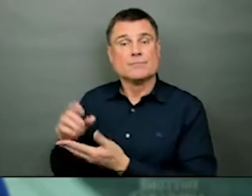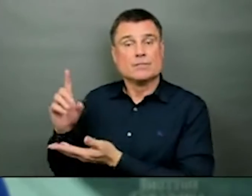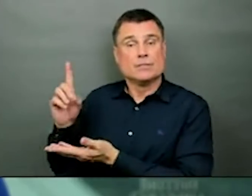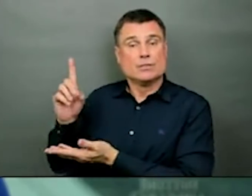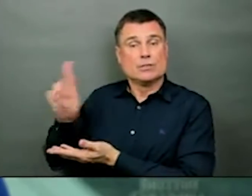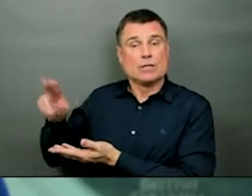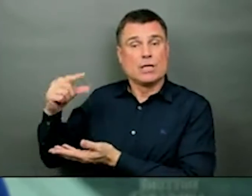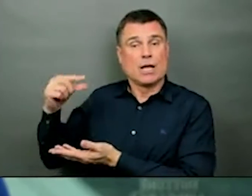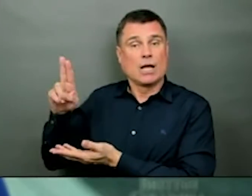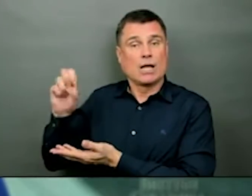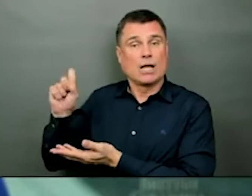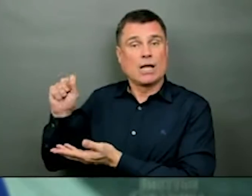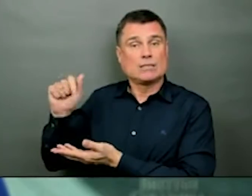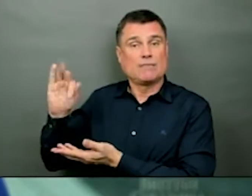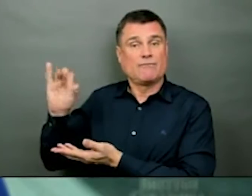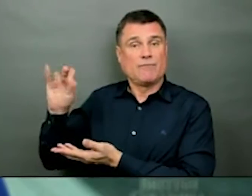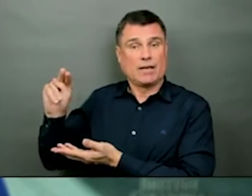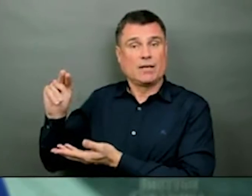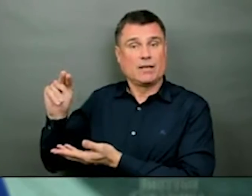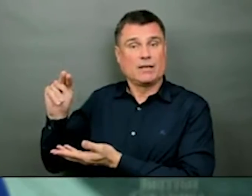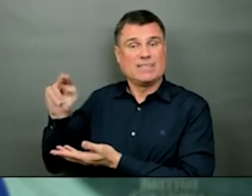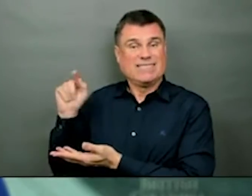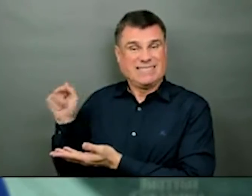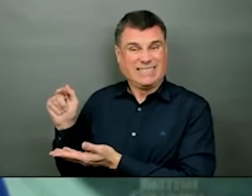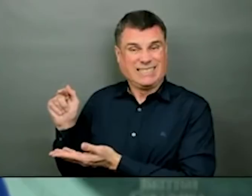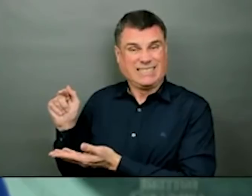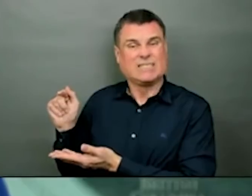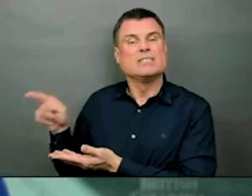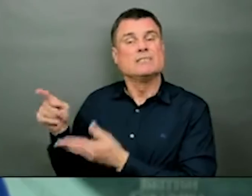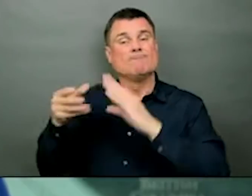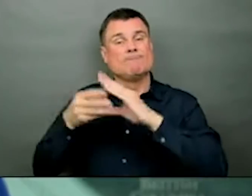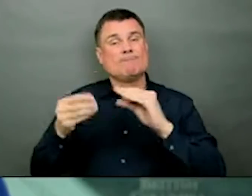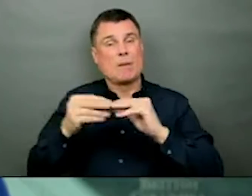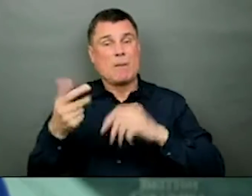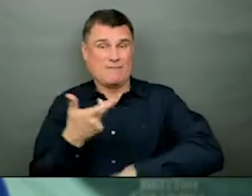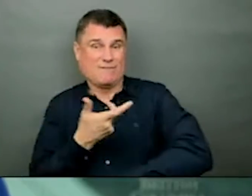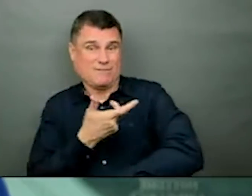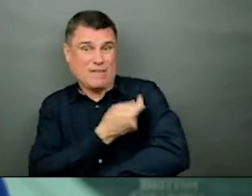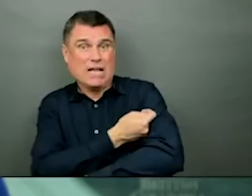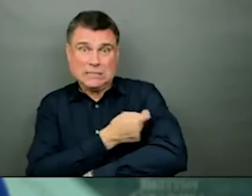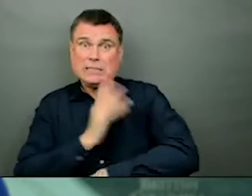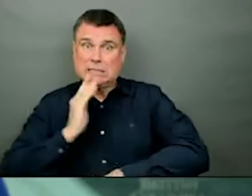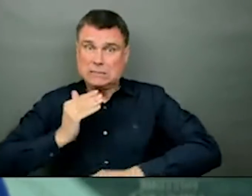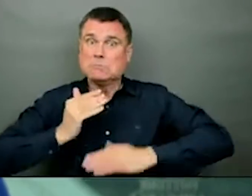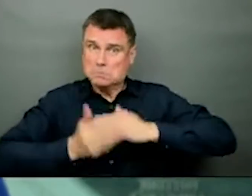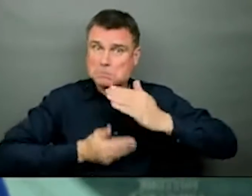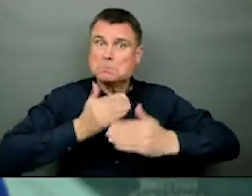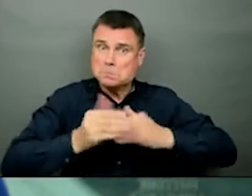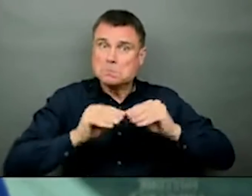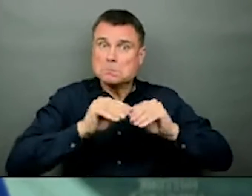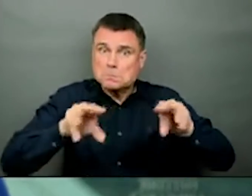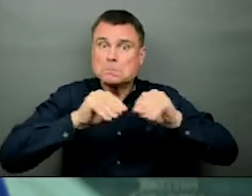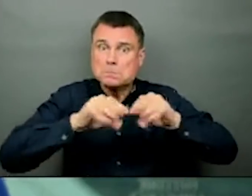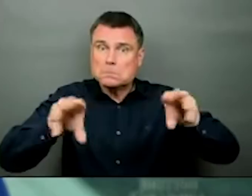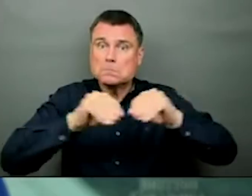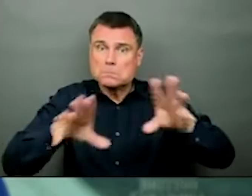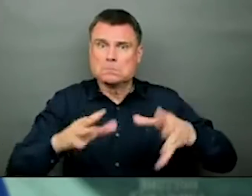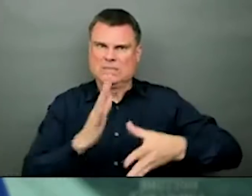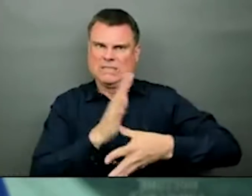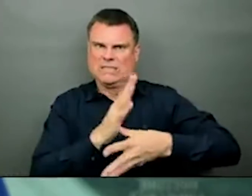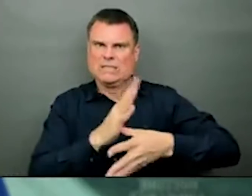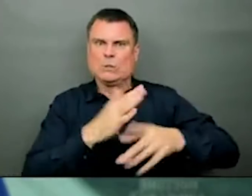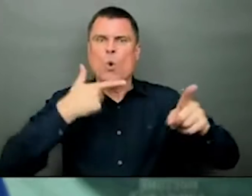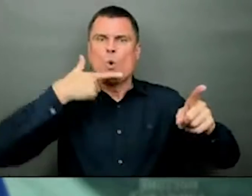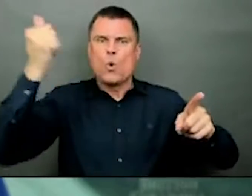talking about this in a second, of our immunization efforts in long-term care and in assisted living, and the reduction both in